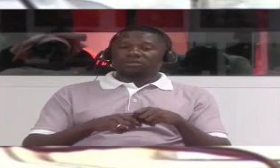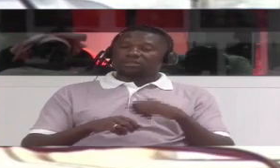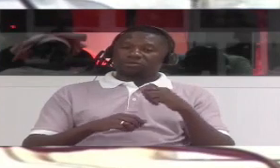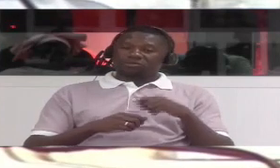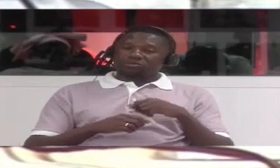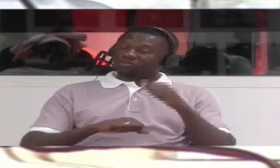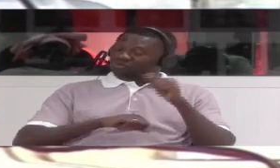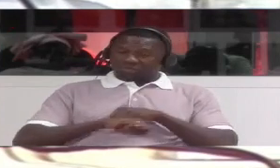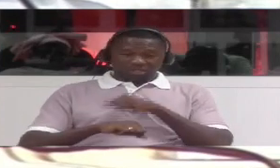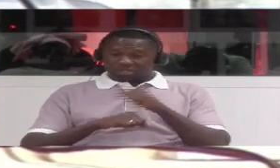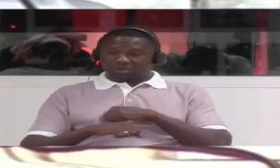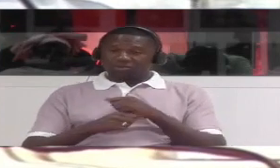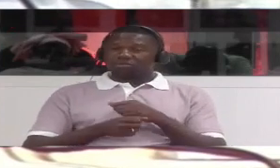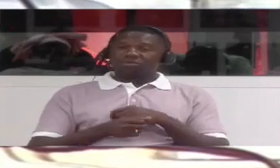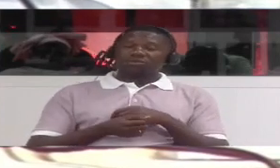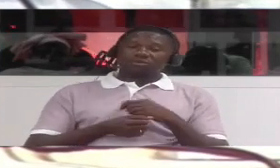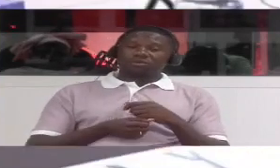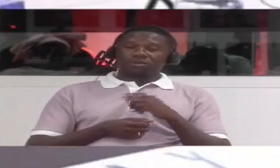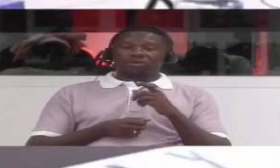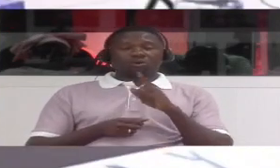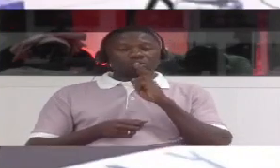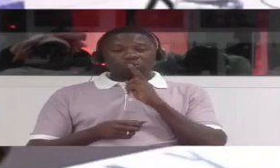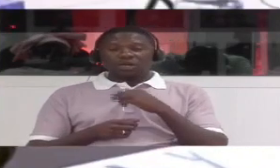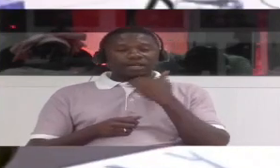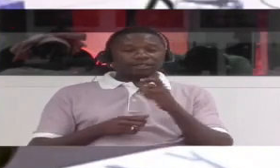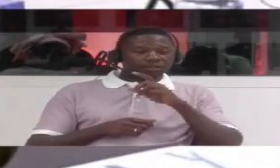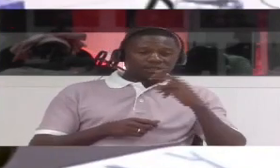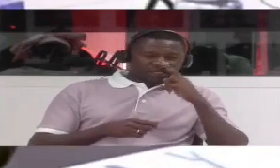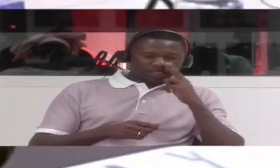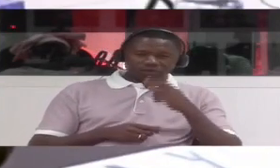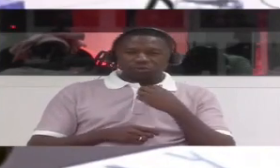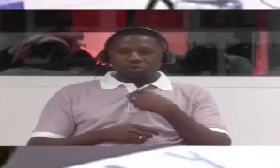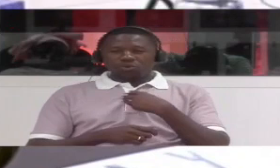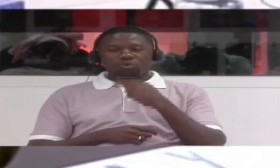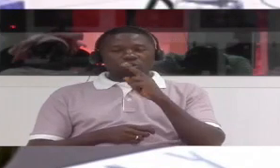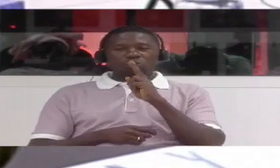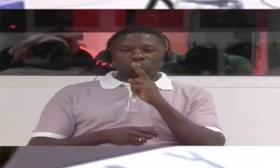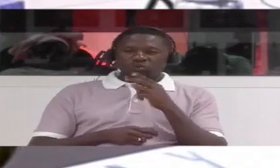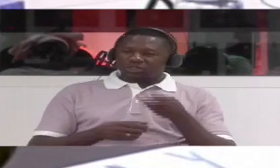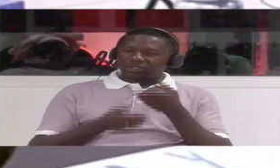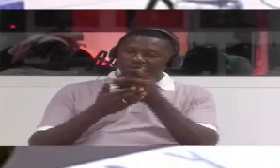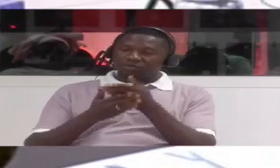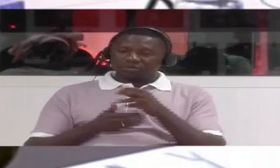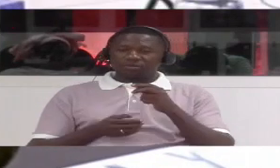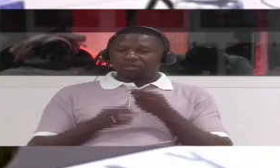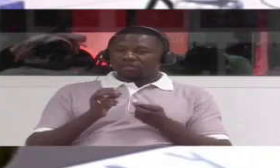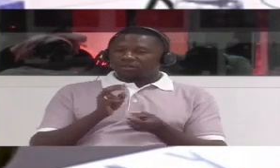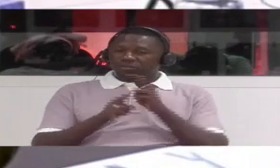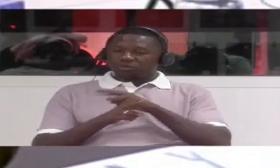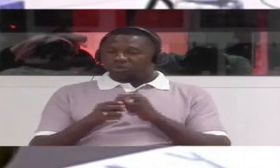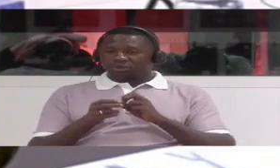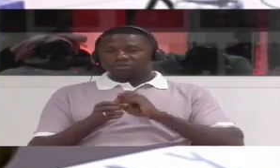started oppressing people torturing people kan mo de joxe information trying to know who normally give him give them give that person